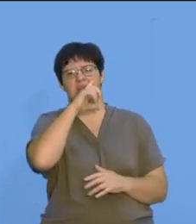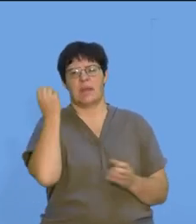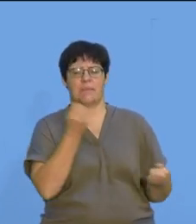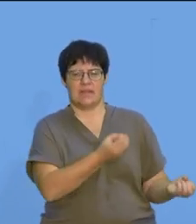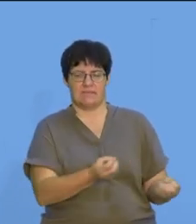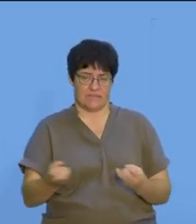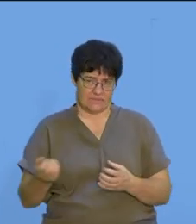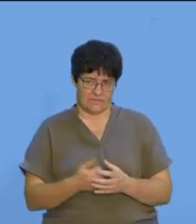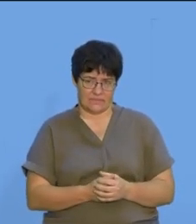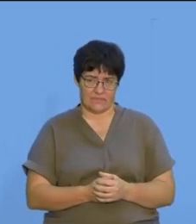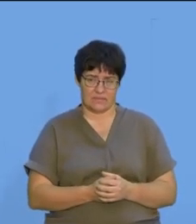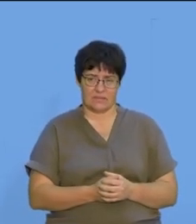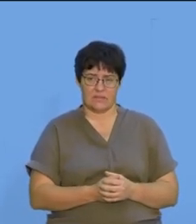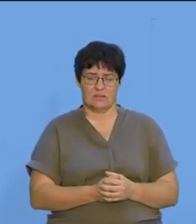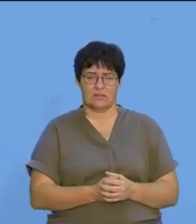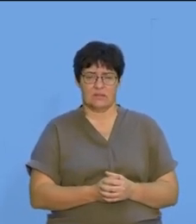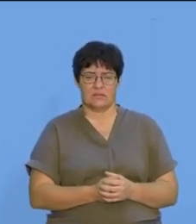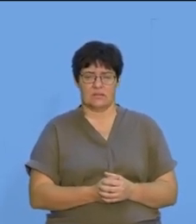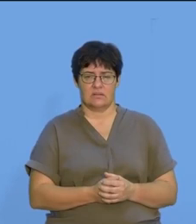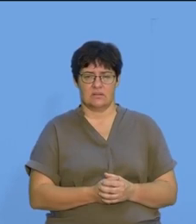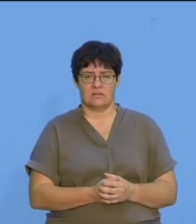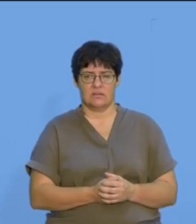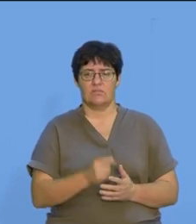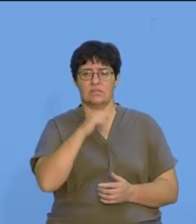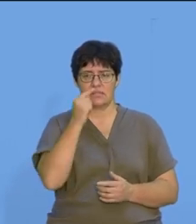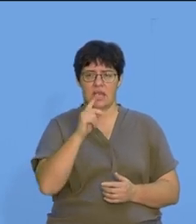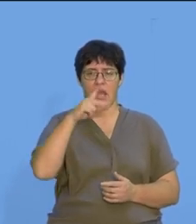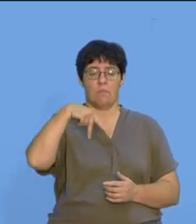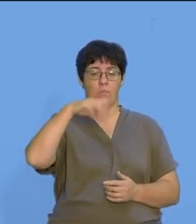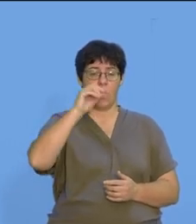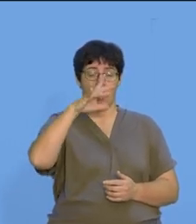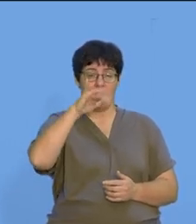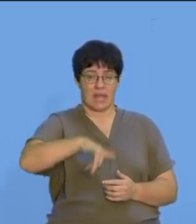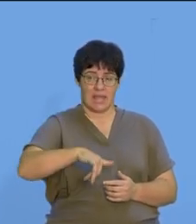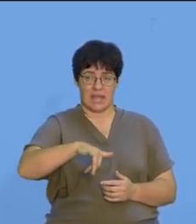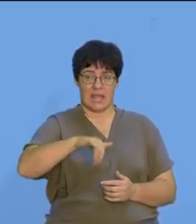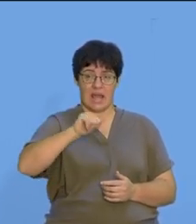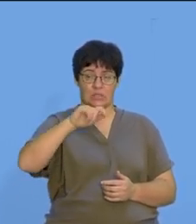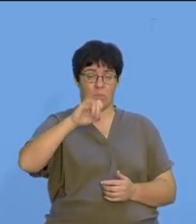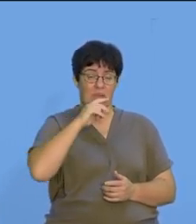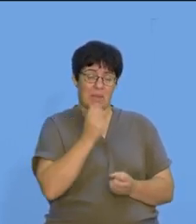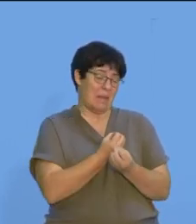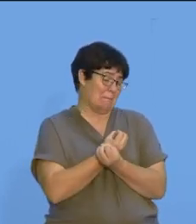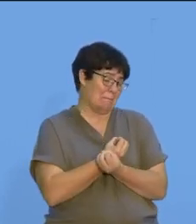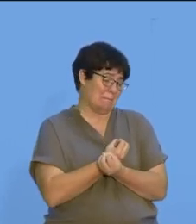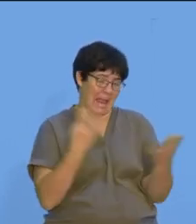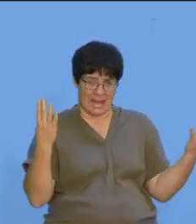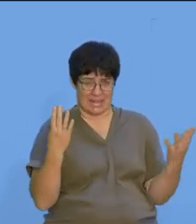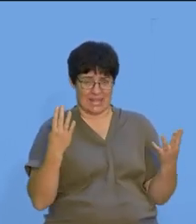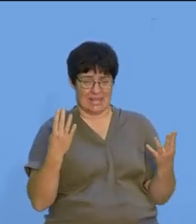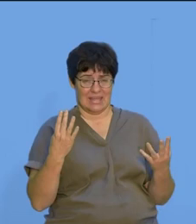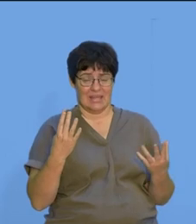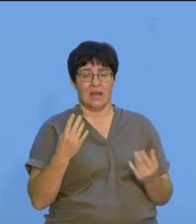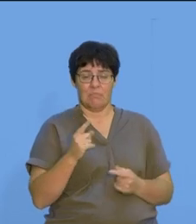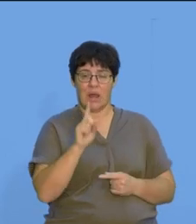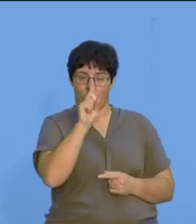common features in naming substances. Then when we talk polyatomic ions, we're talking about